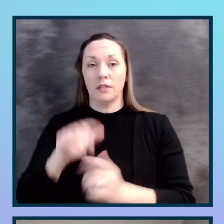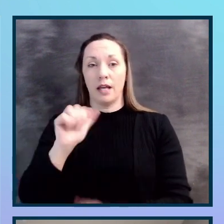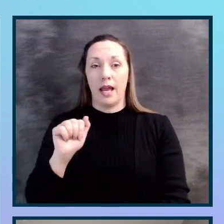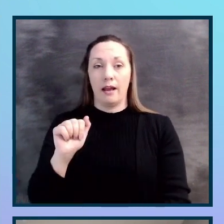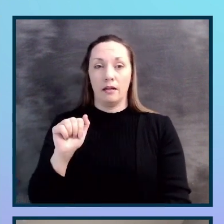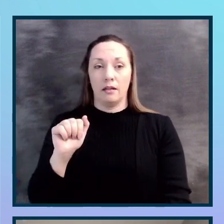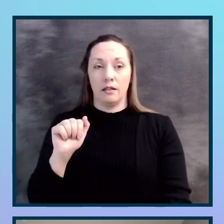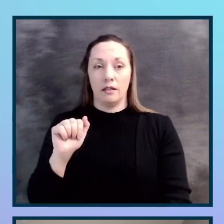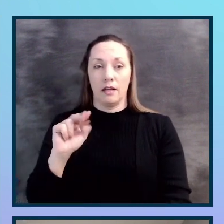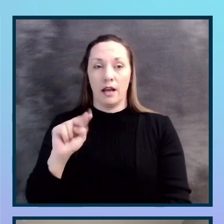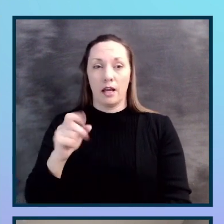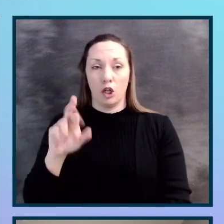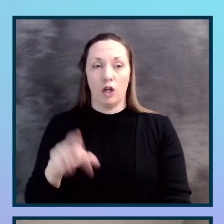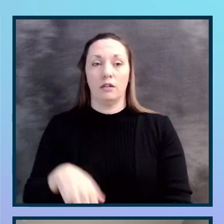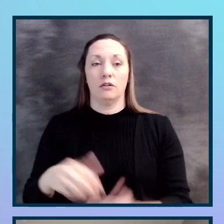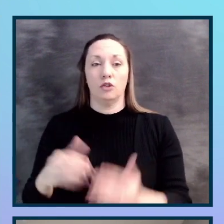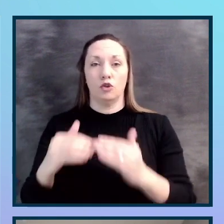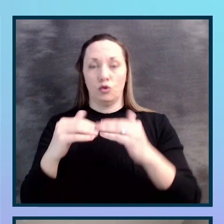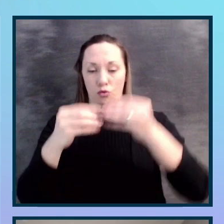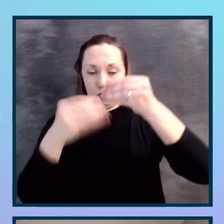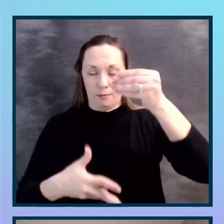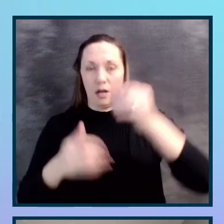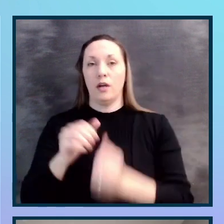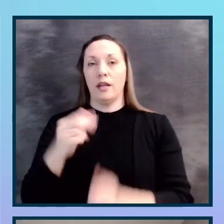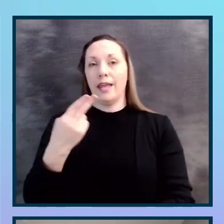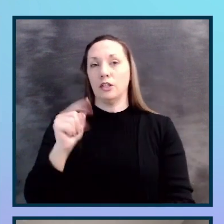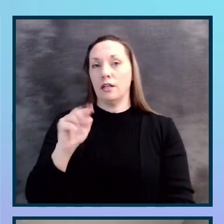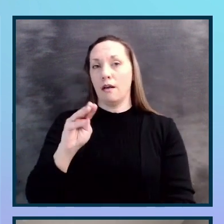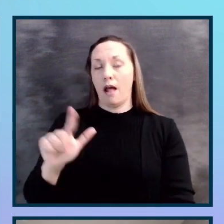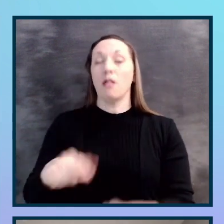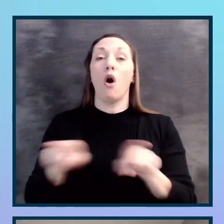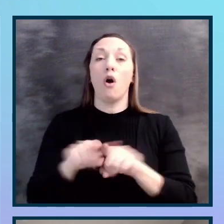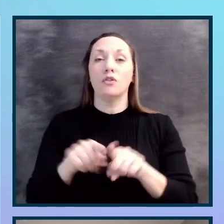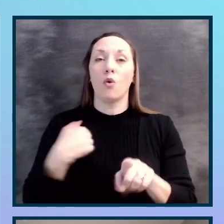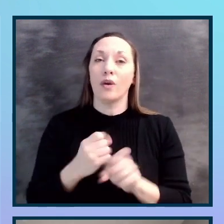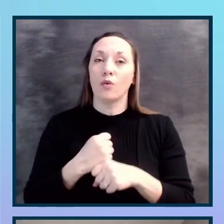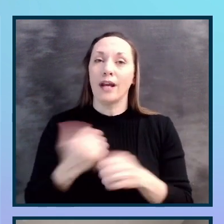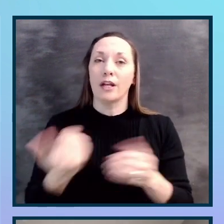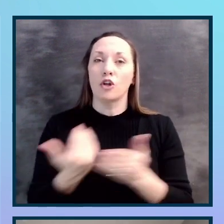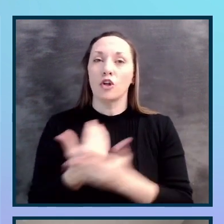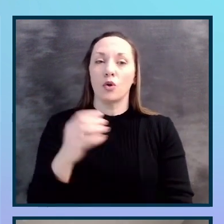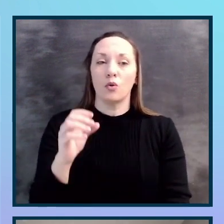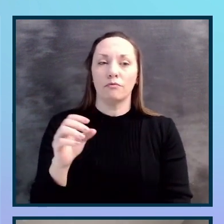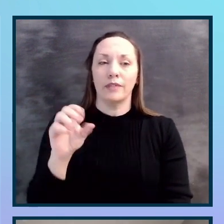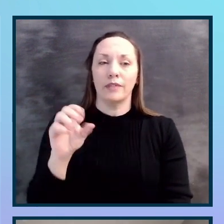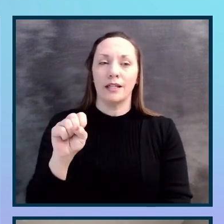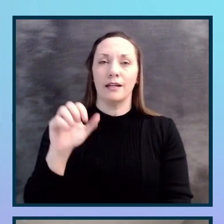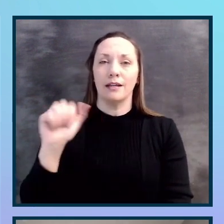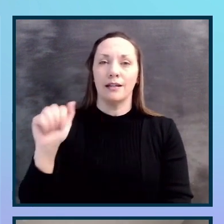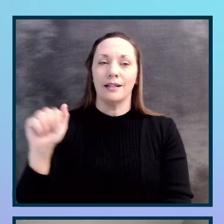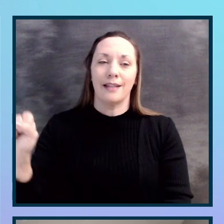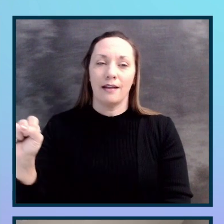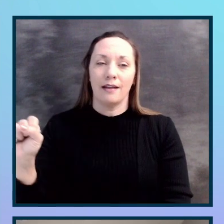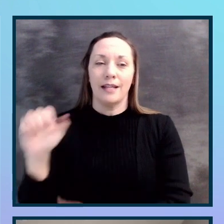and HTML. And along with that, we did actually create a new SaaS instance for the axe-linter.